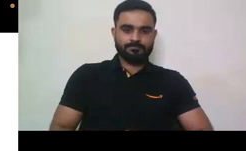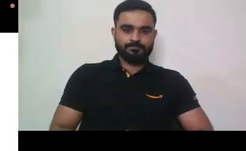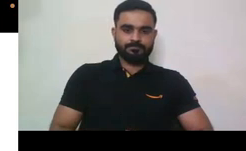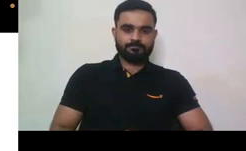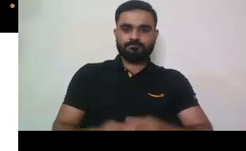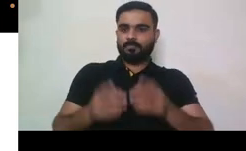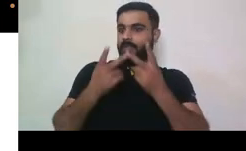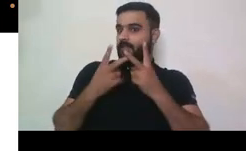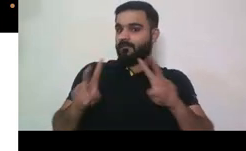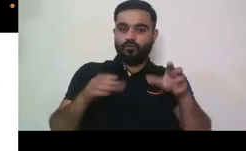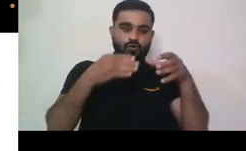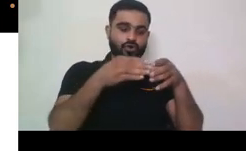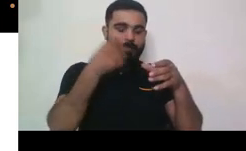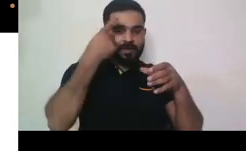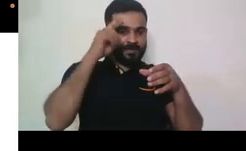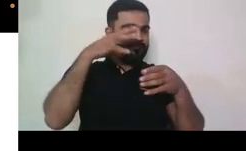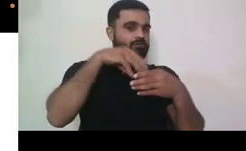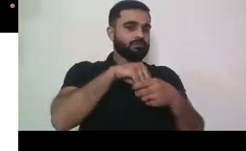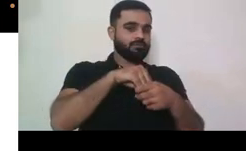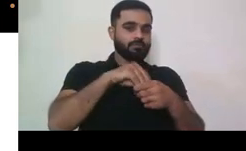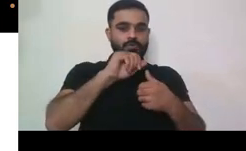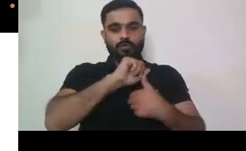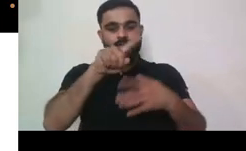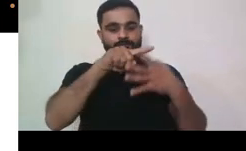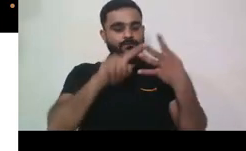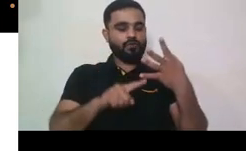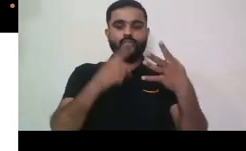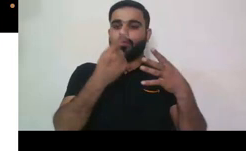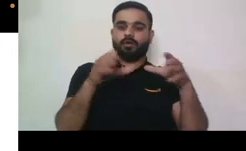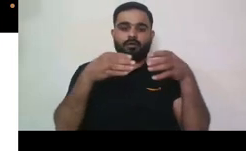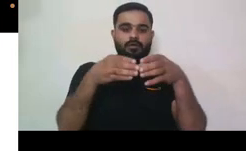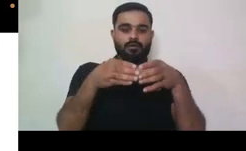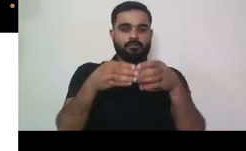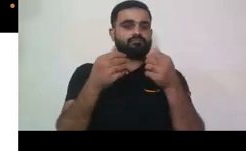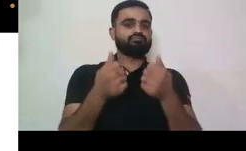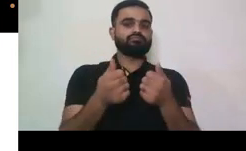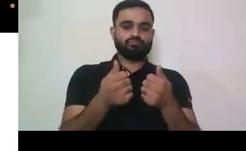Terrific. Dagdugarkar sir, all 4 answers in one post. Good.